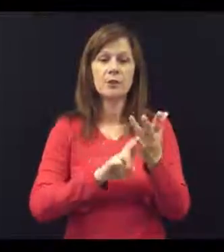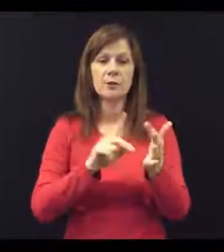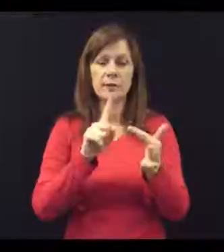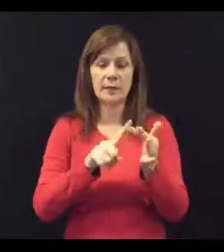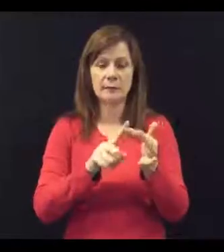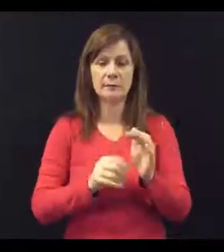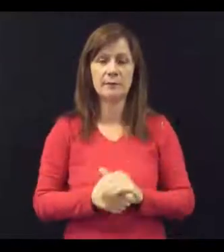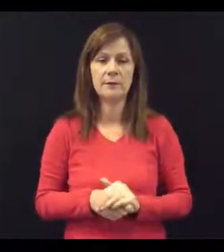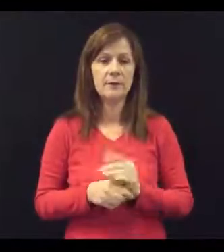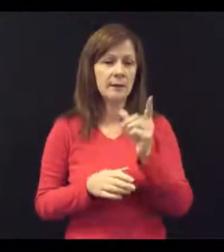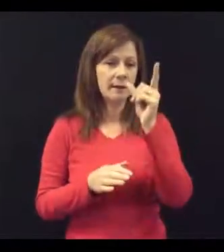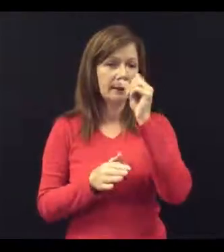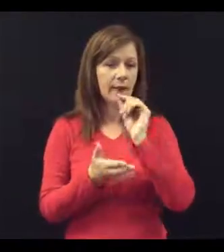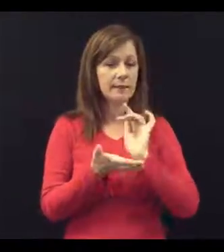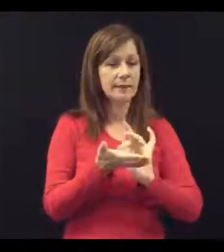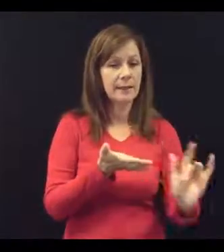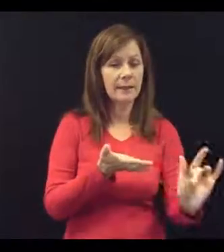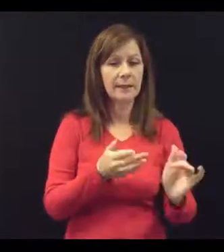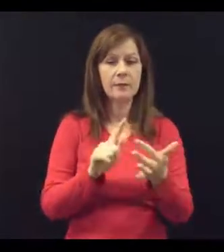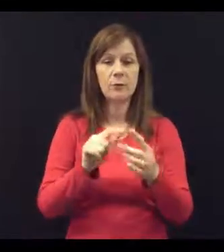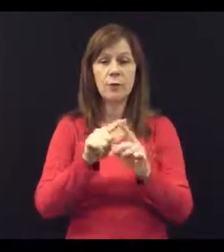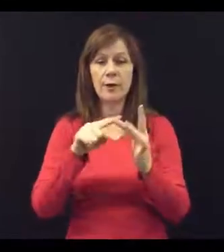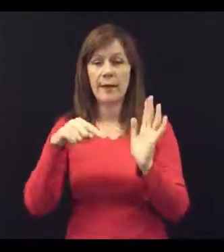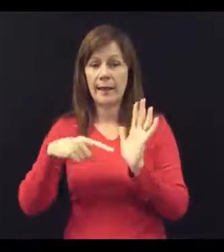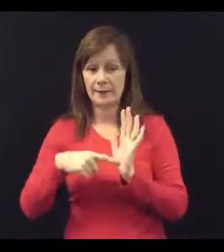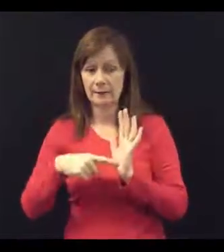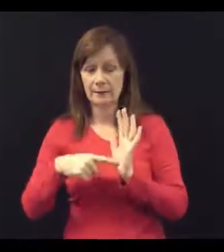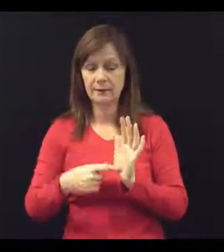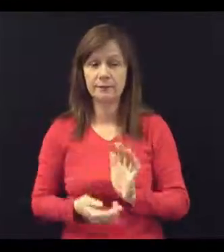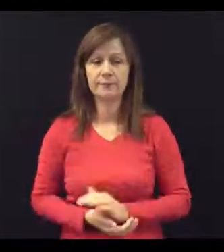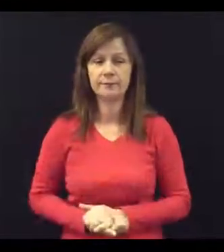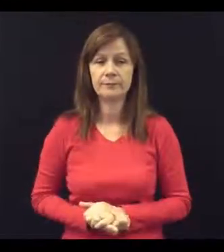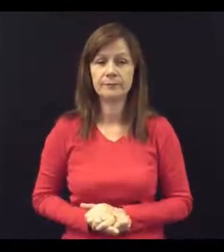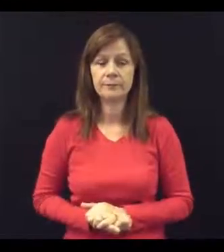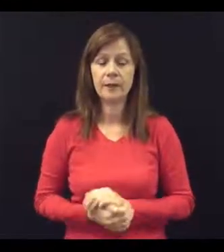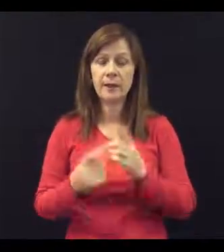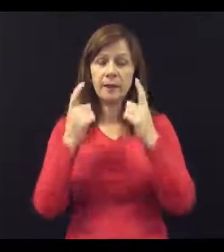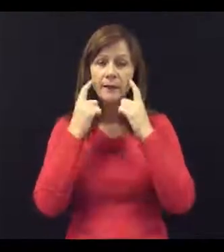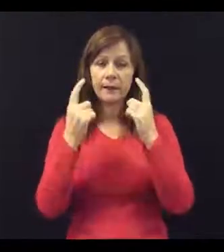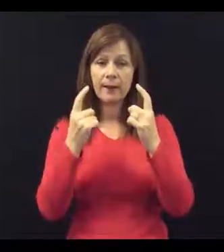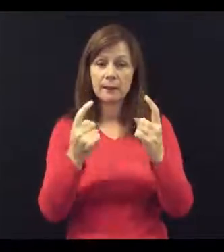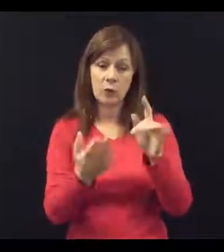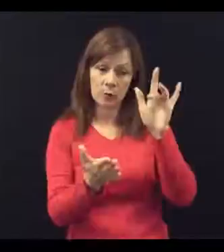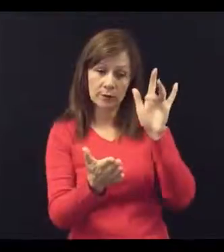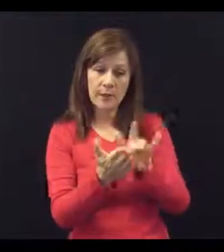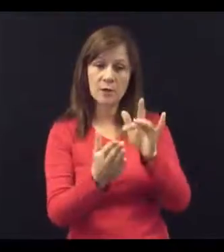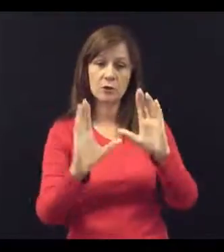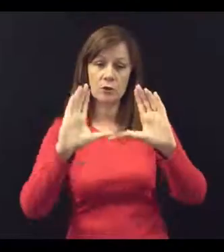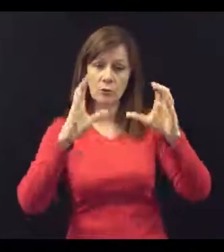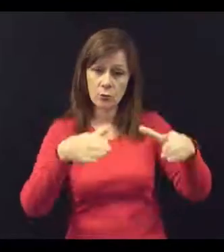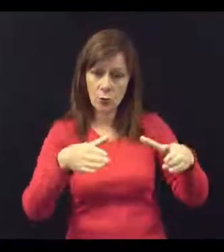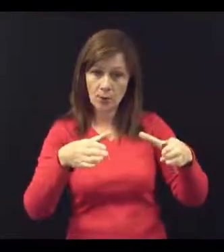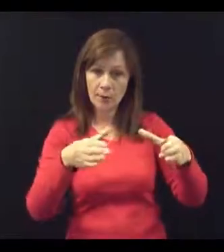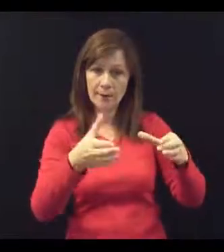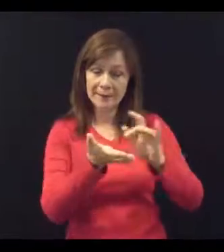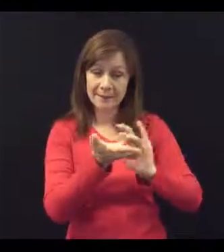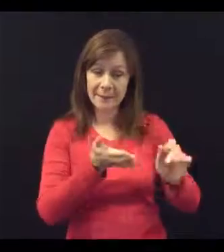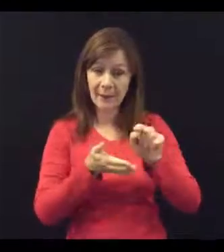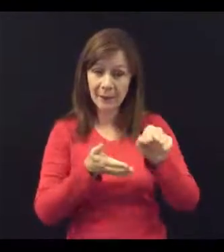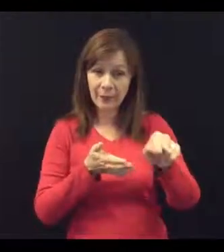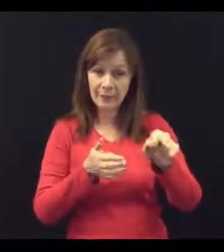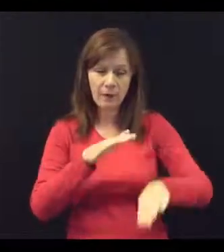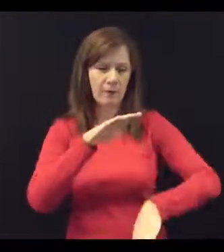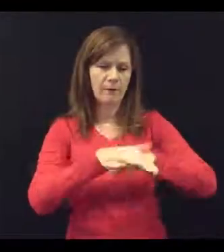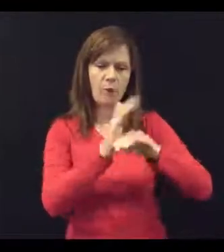can delete collections by tapping Edit, then tapping the red minus button. Be careful though, you'll delete any books in the